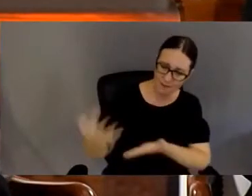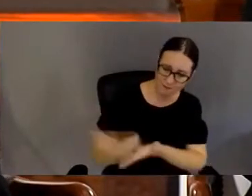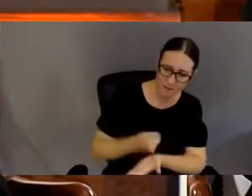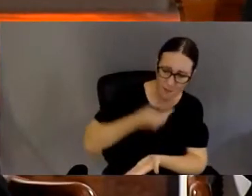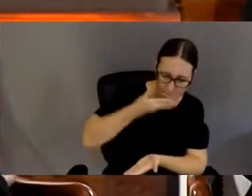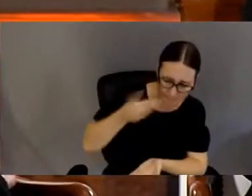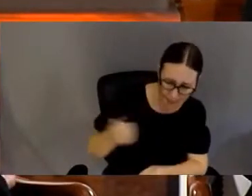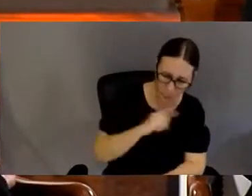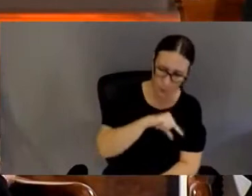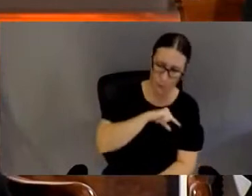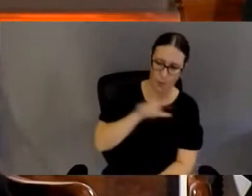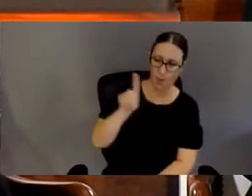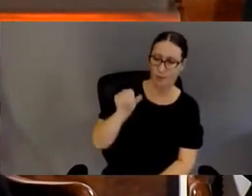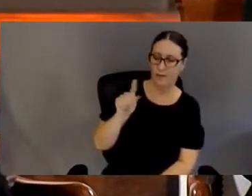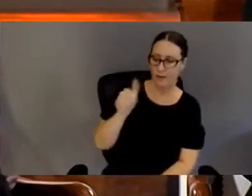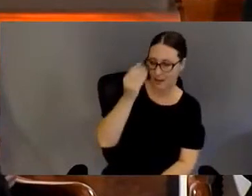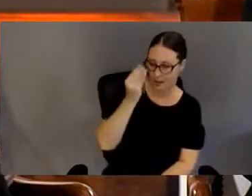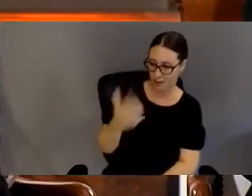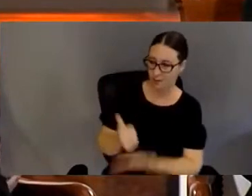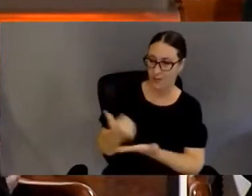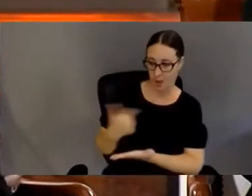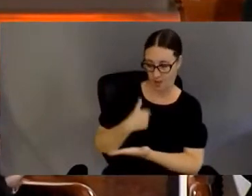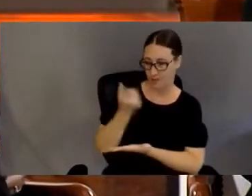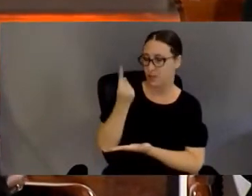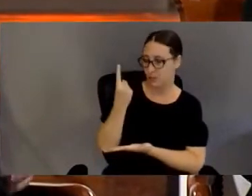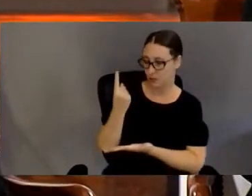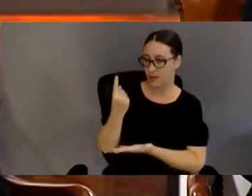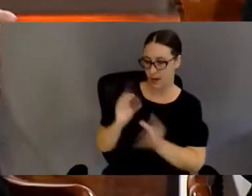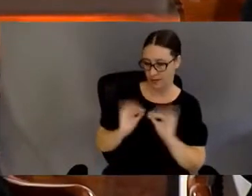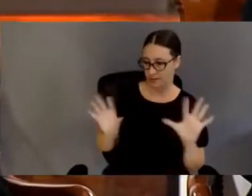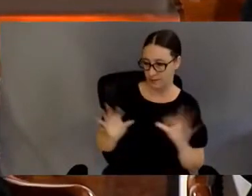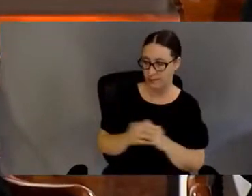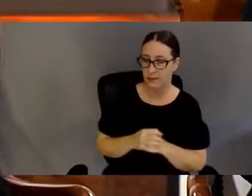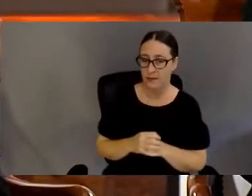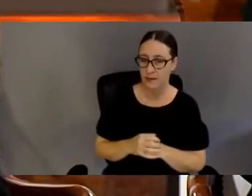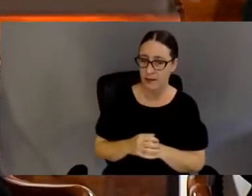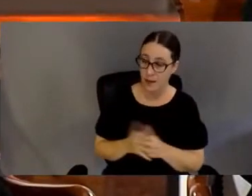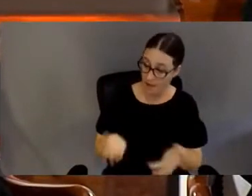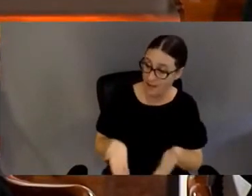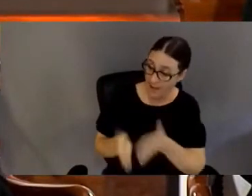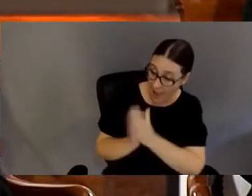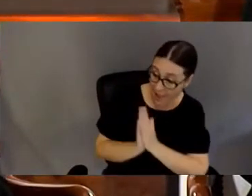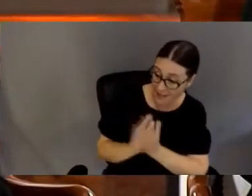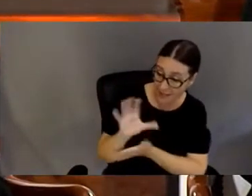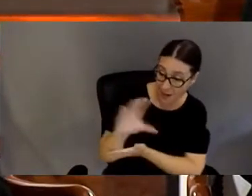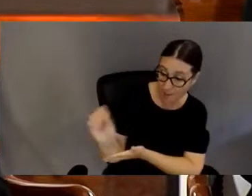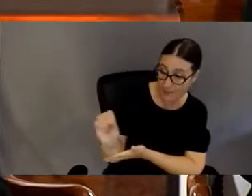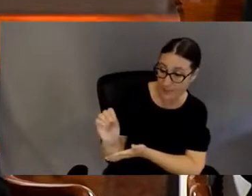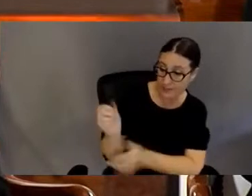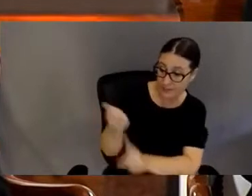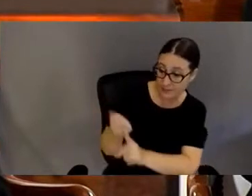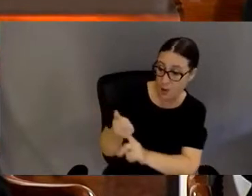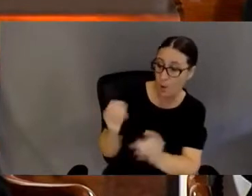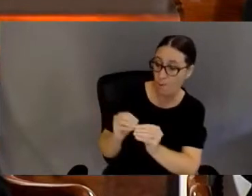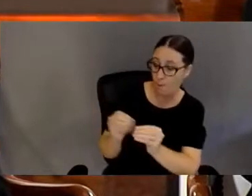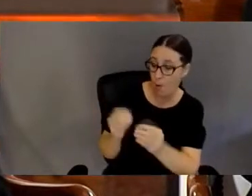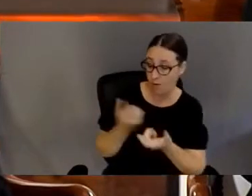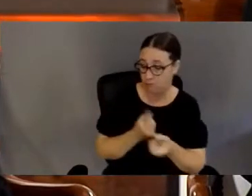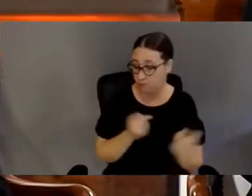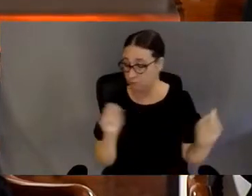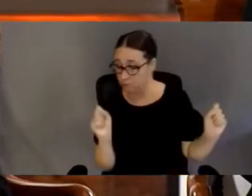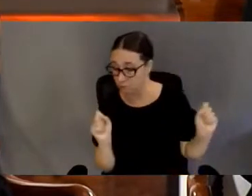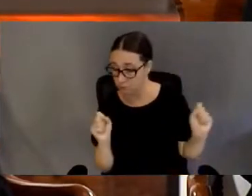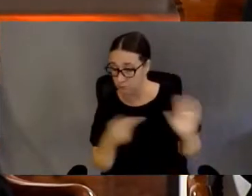information that could help us understand. And also to ask the companies to be, in some cases, more transparent. We'll talk later, I hope,